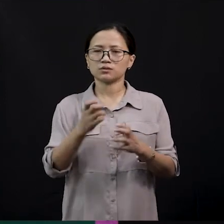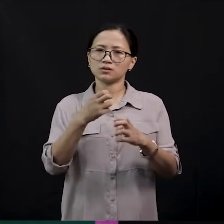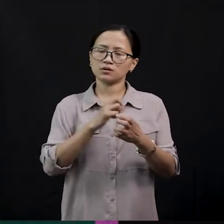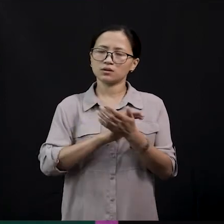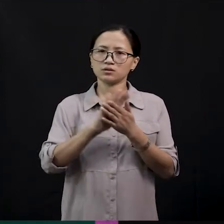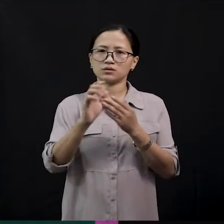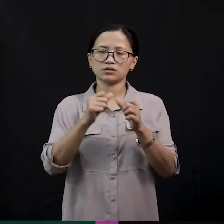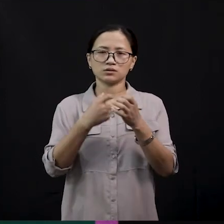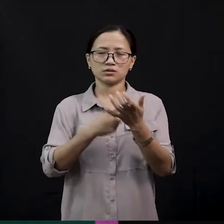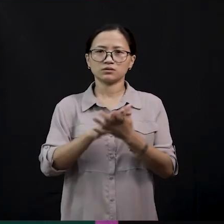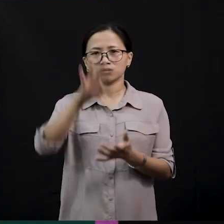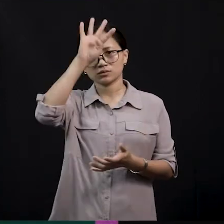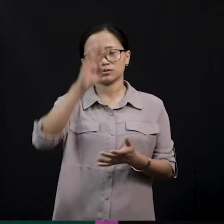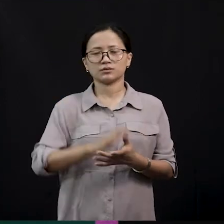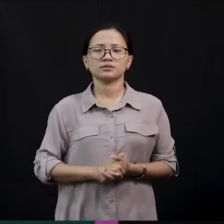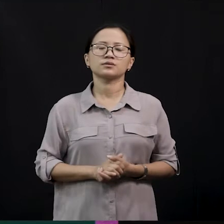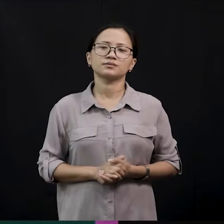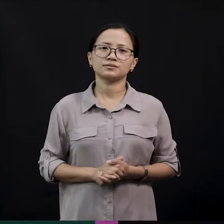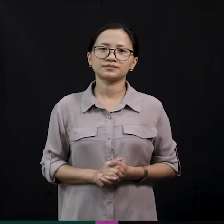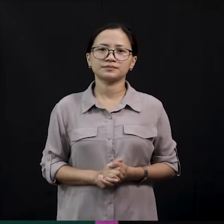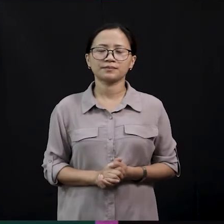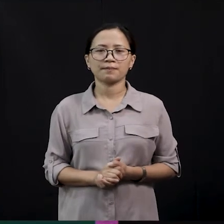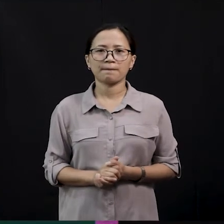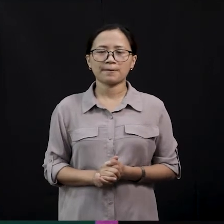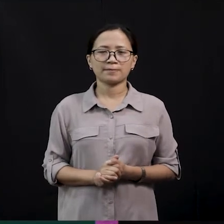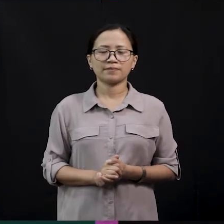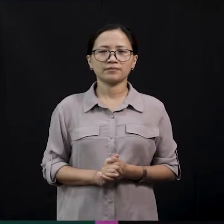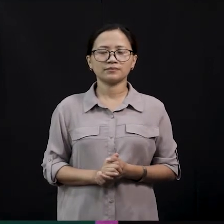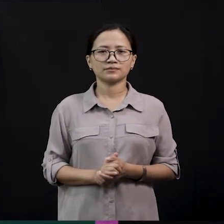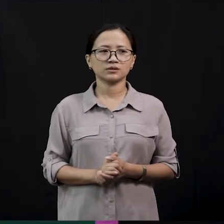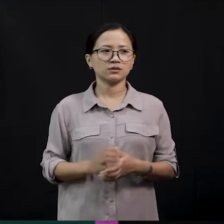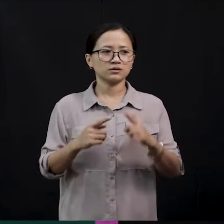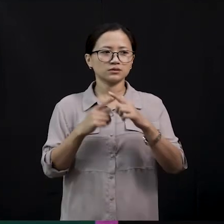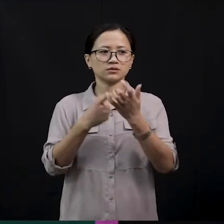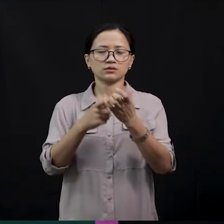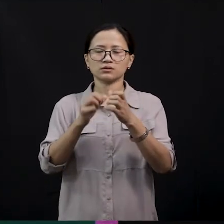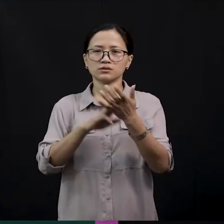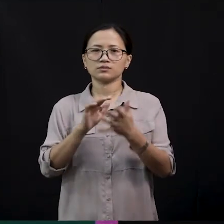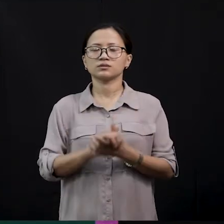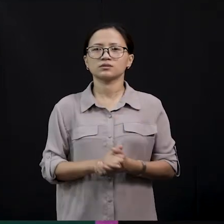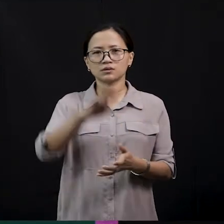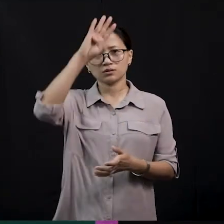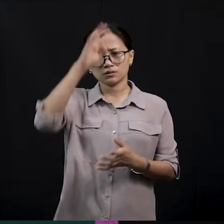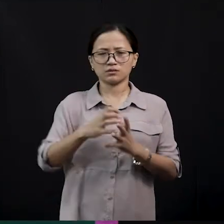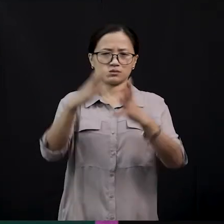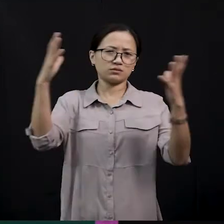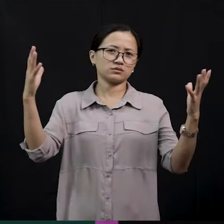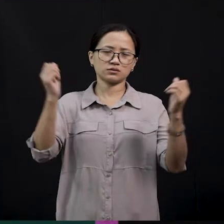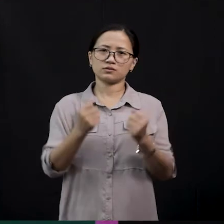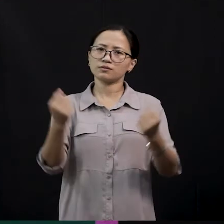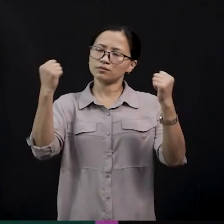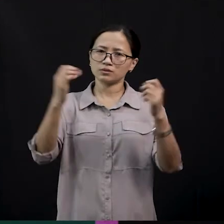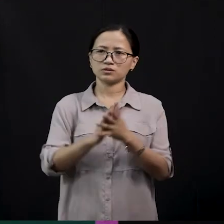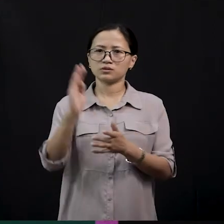represent, I'm sure you know, it represents power, tremendous power. So a king with lots of power, with